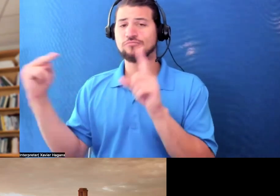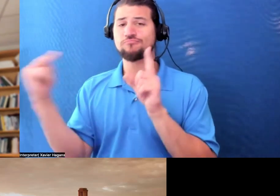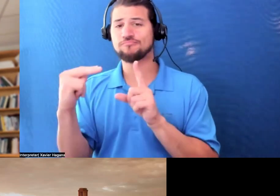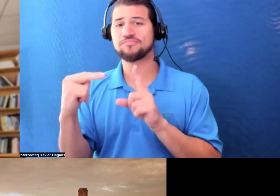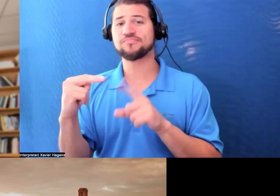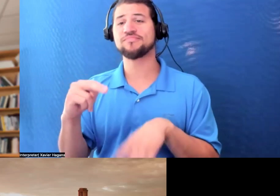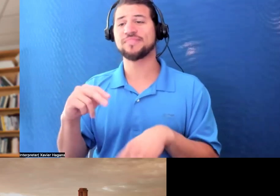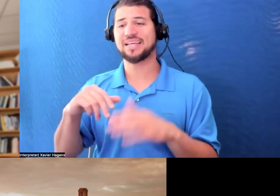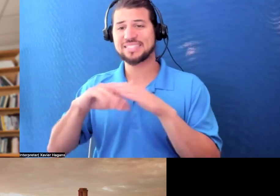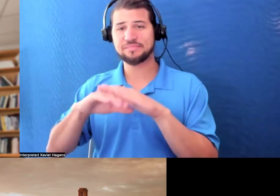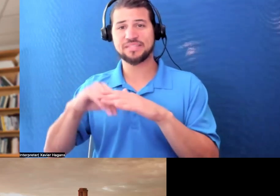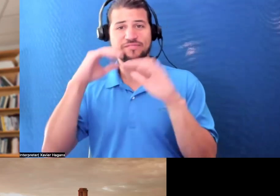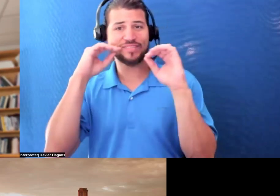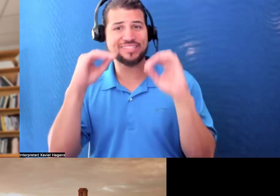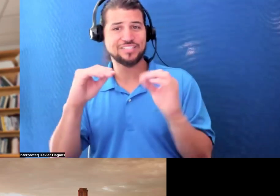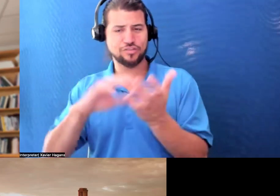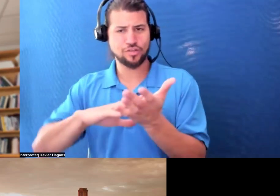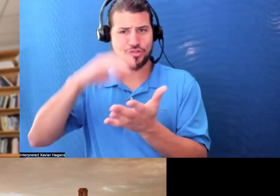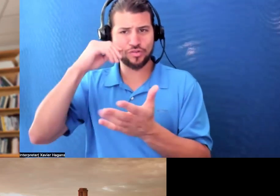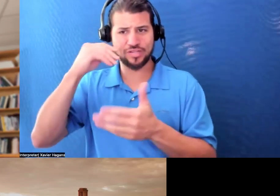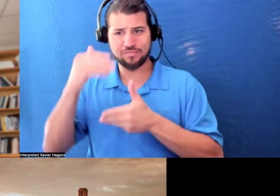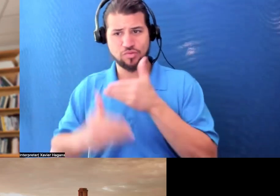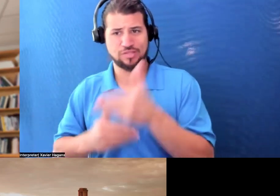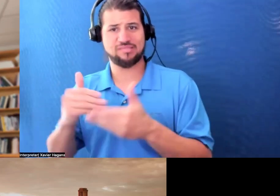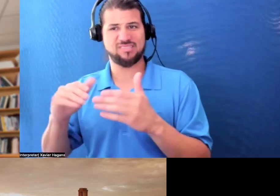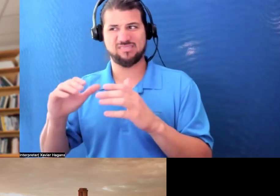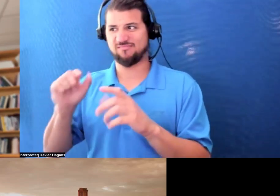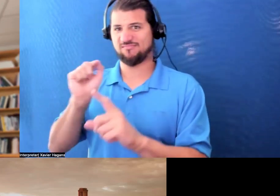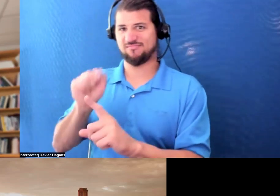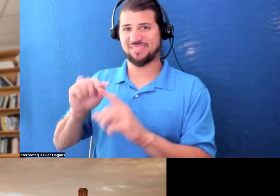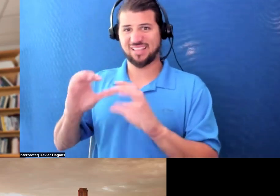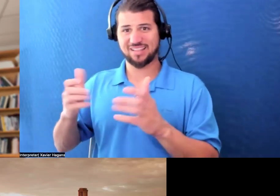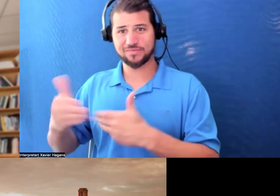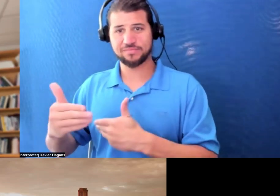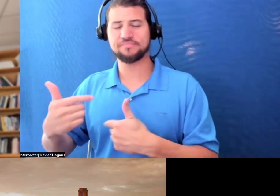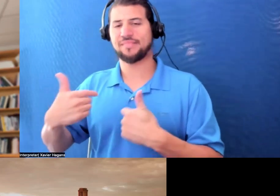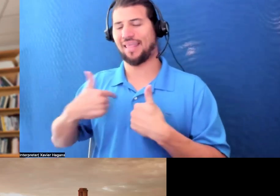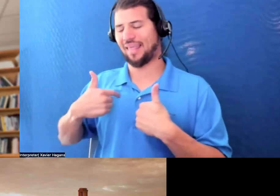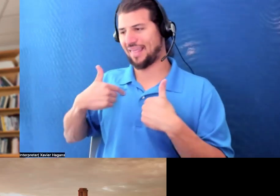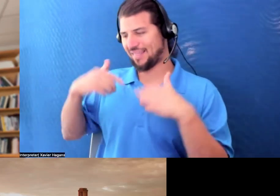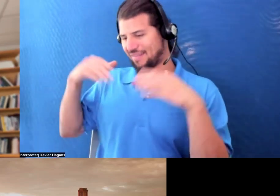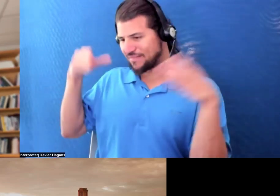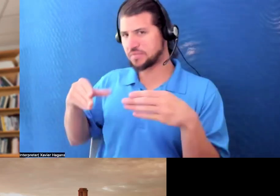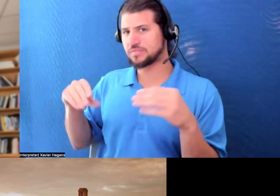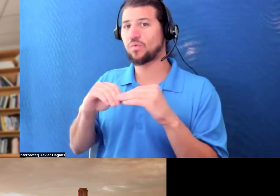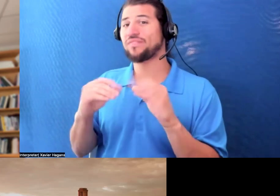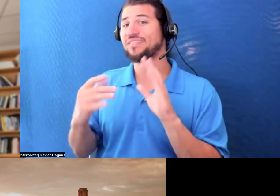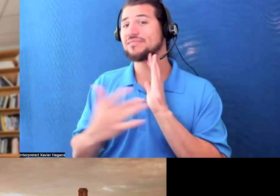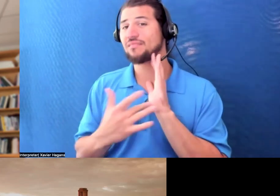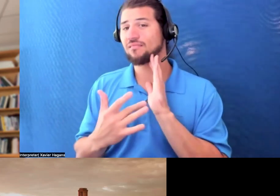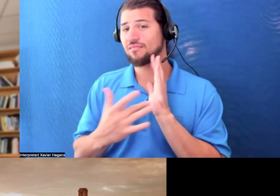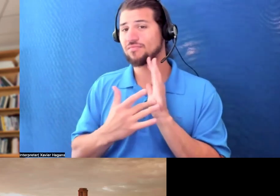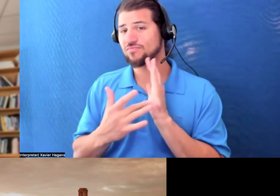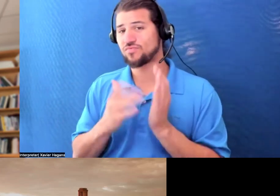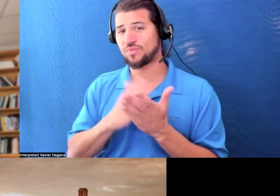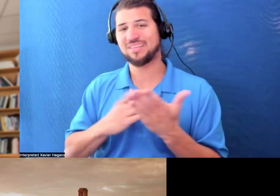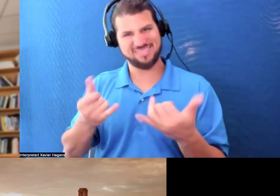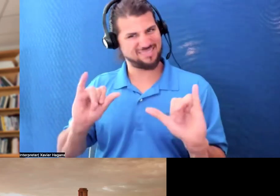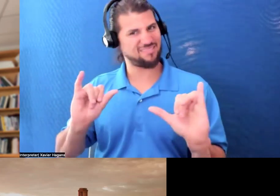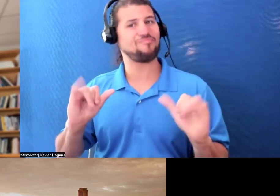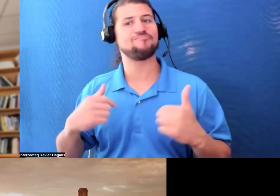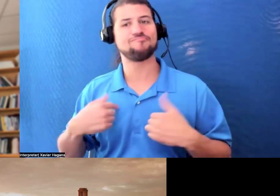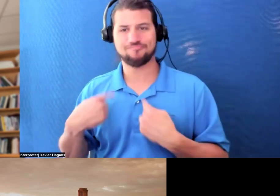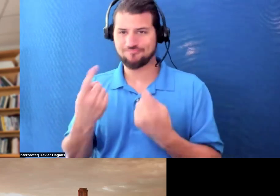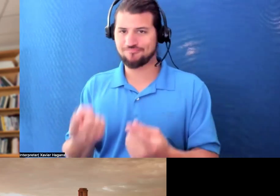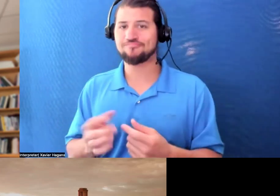the teaching and learning process in the classroom. I focus more on the technology aspect of it, and I still do. So a